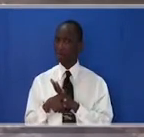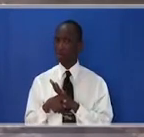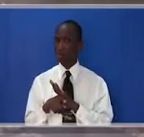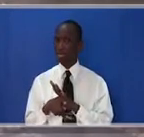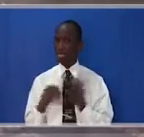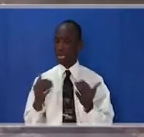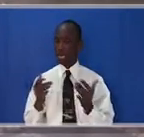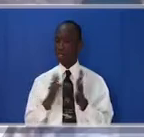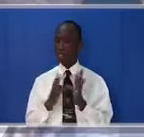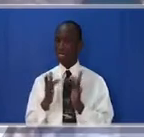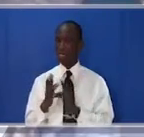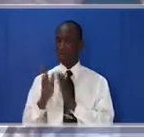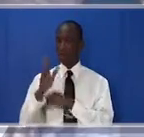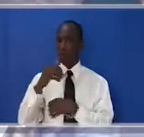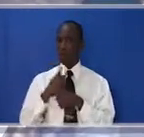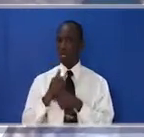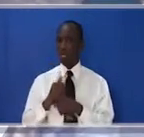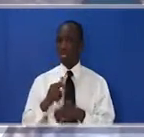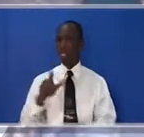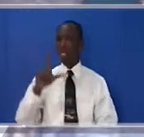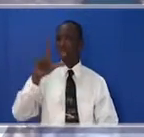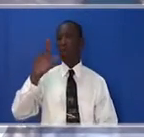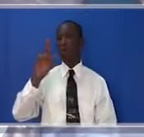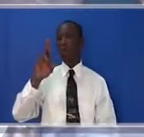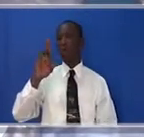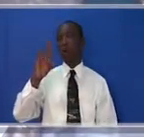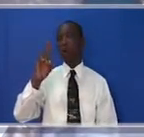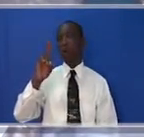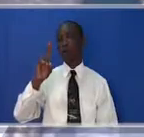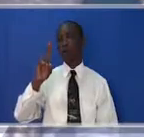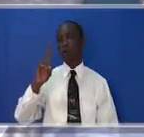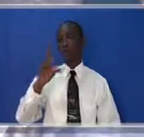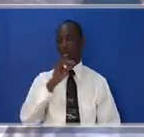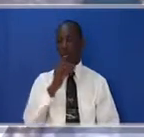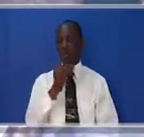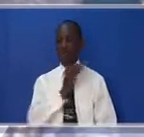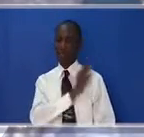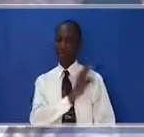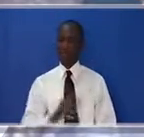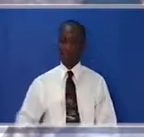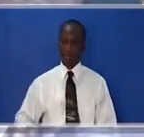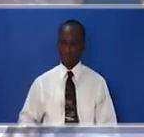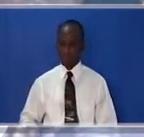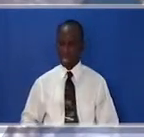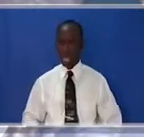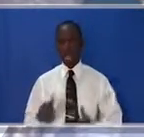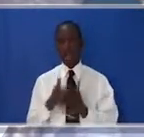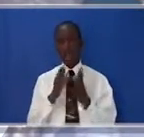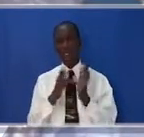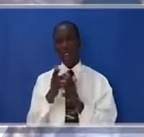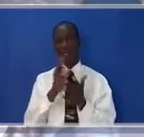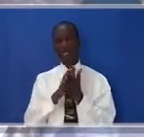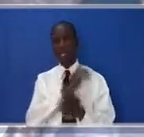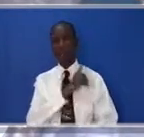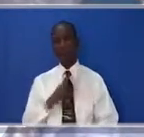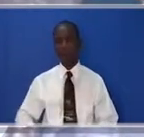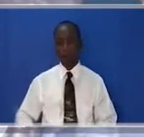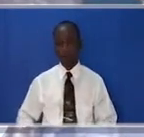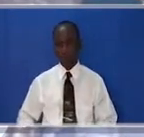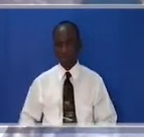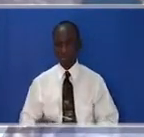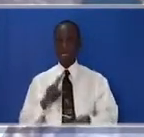Christ. And when did Jesus become Lord? He became Lord on the day he arose from